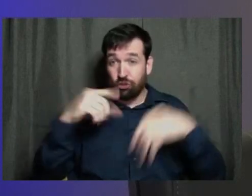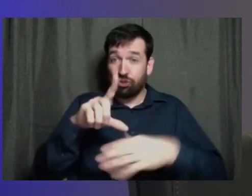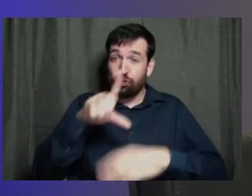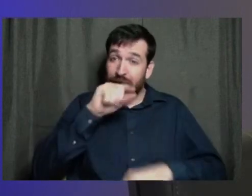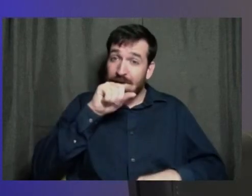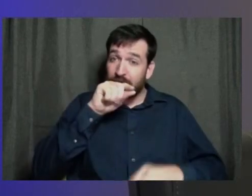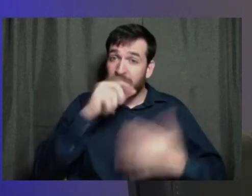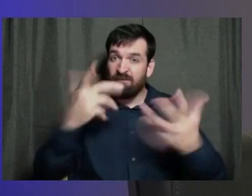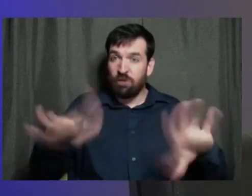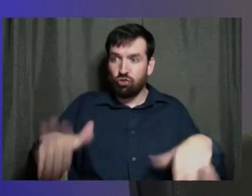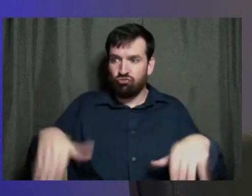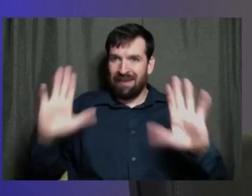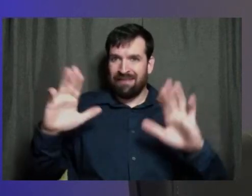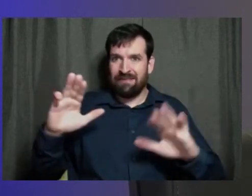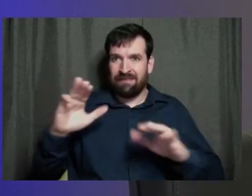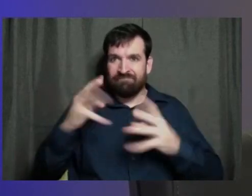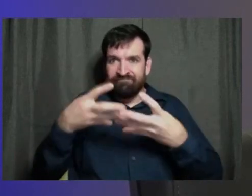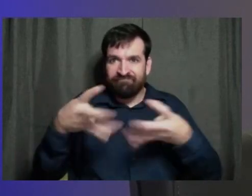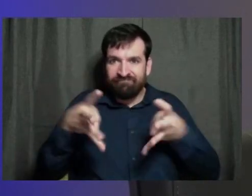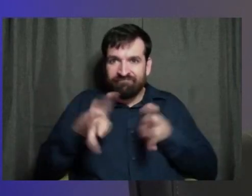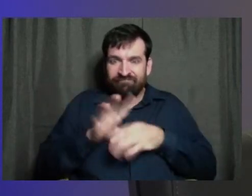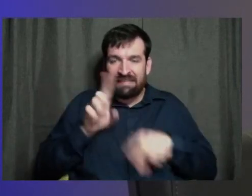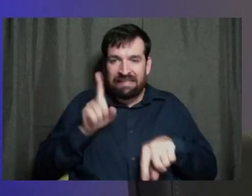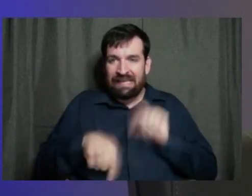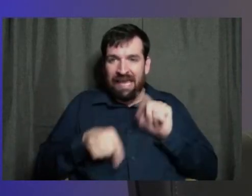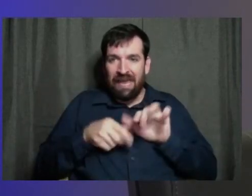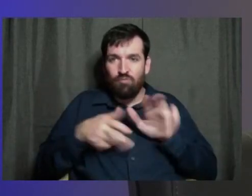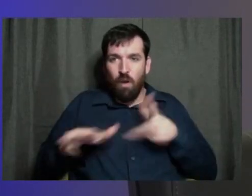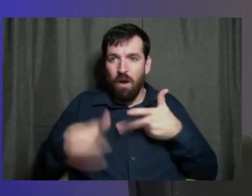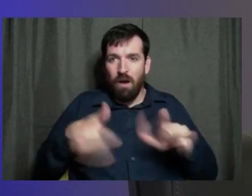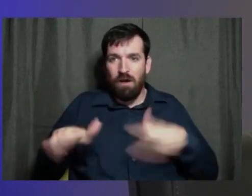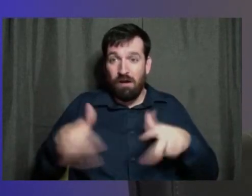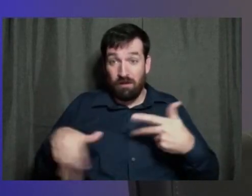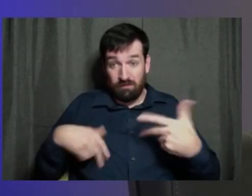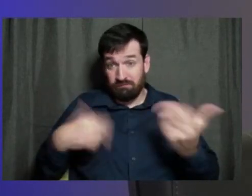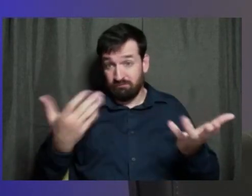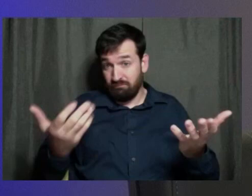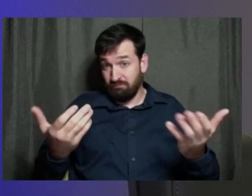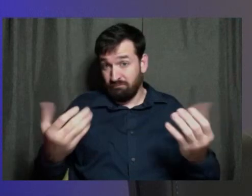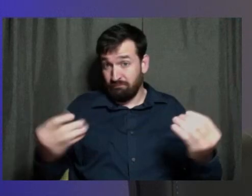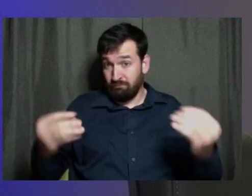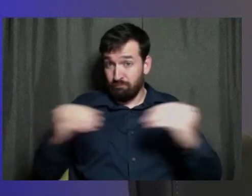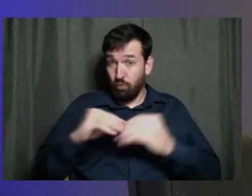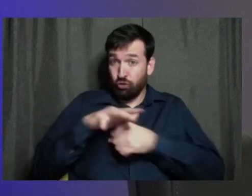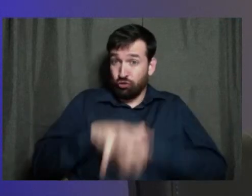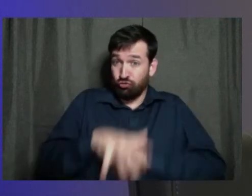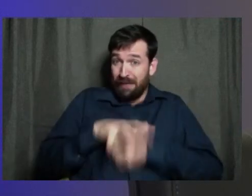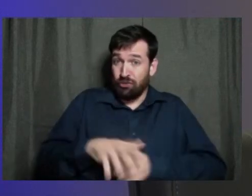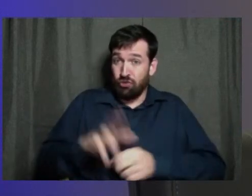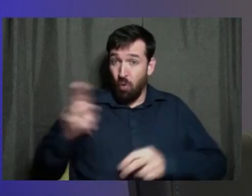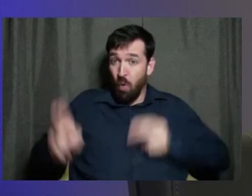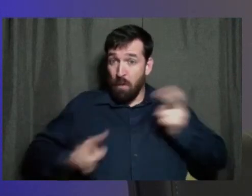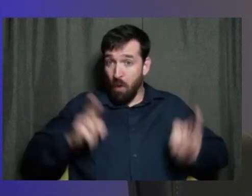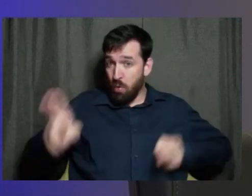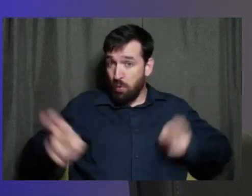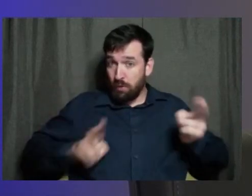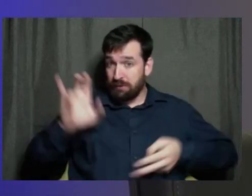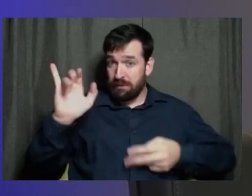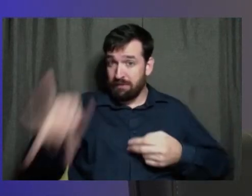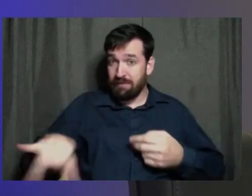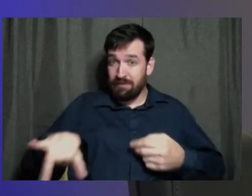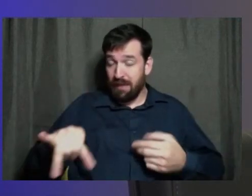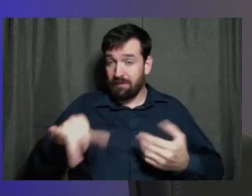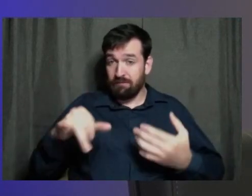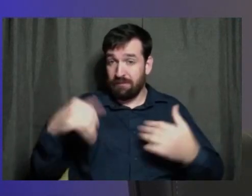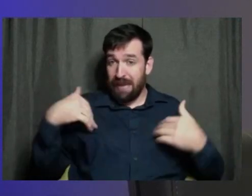little pins that wasn't allowed to walk around? Does that likely increase stress hormones within that particular animal